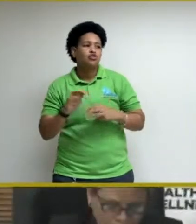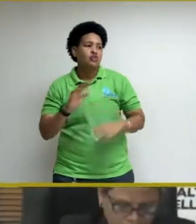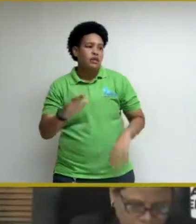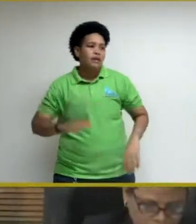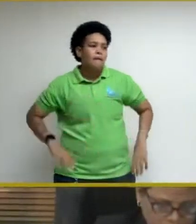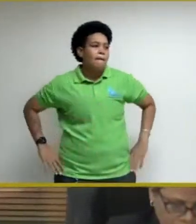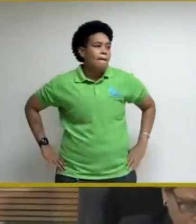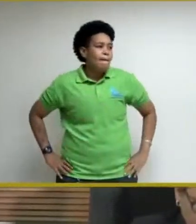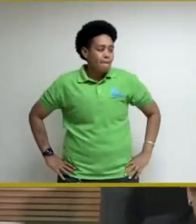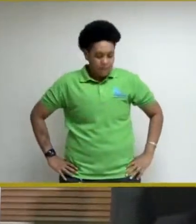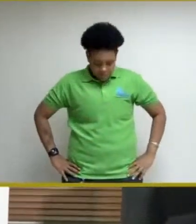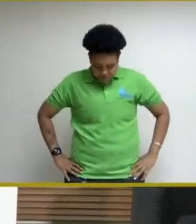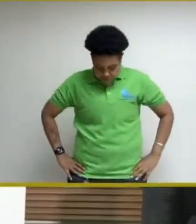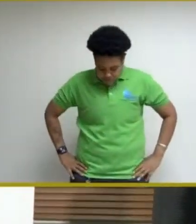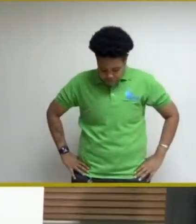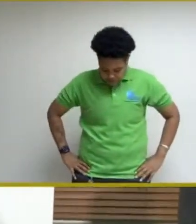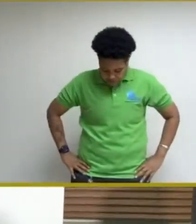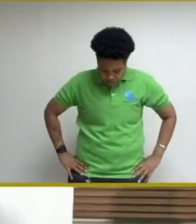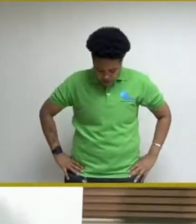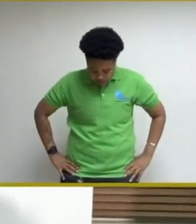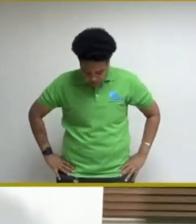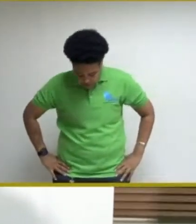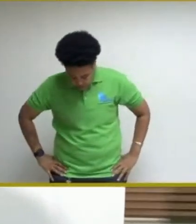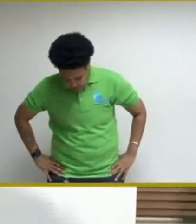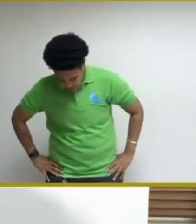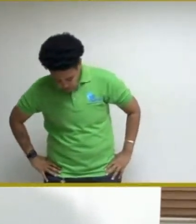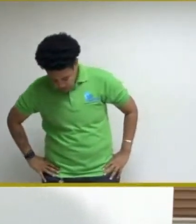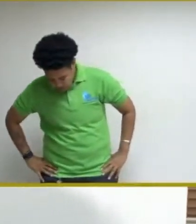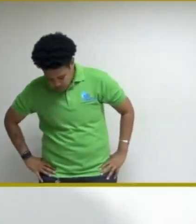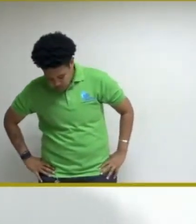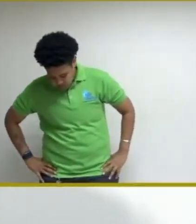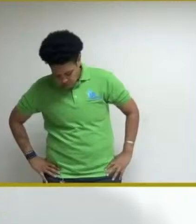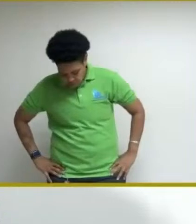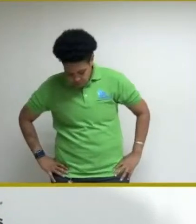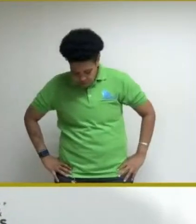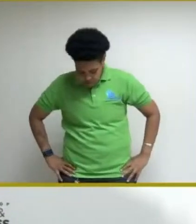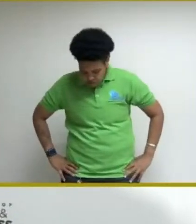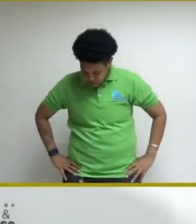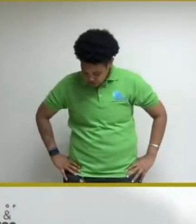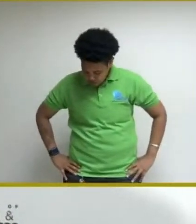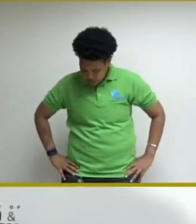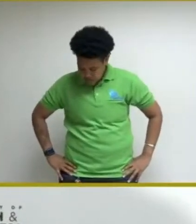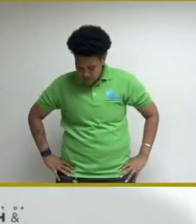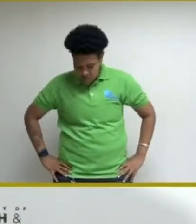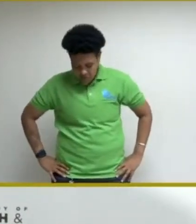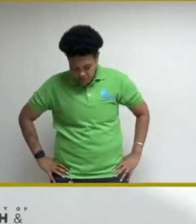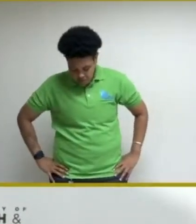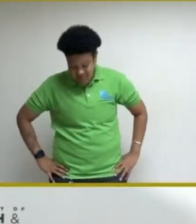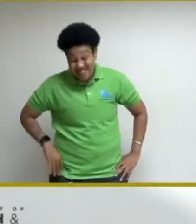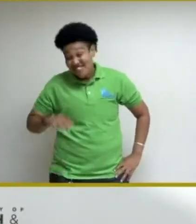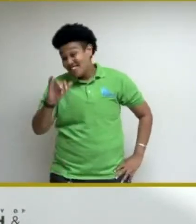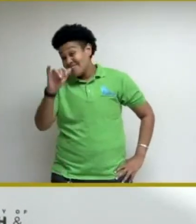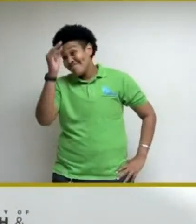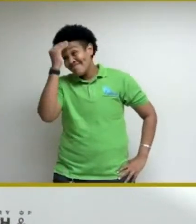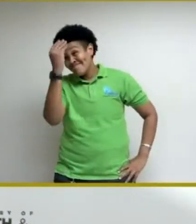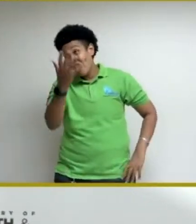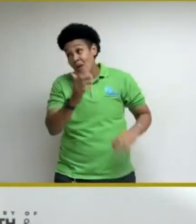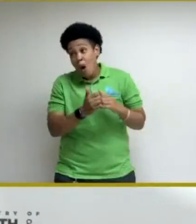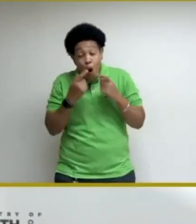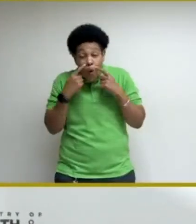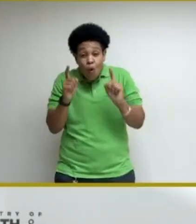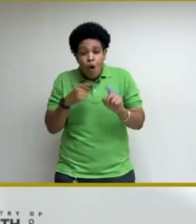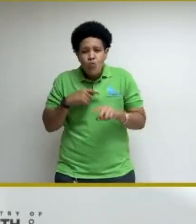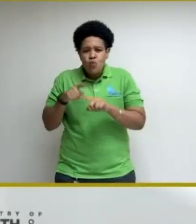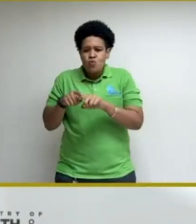So this is how it works. We rely on the technical team, the clinical team led by the